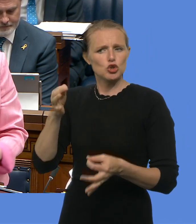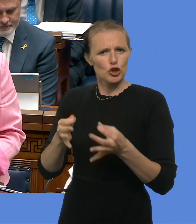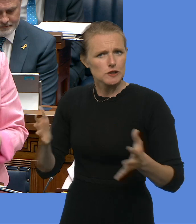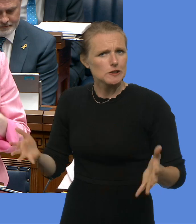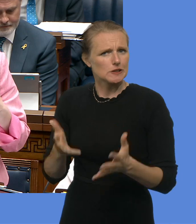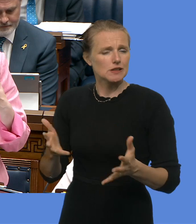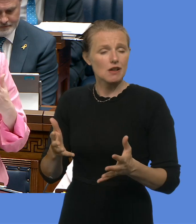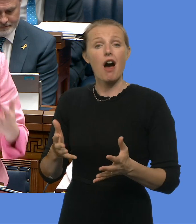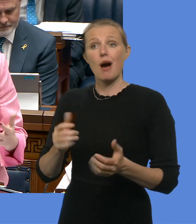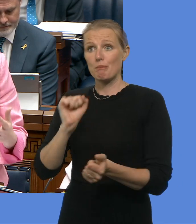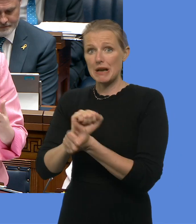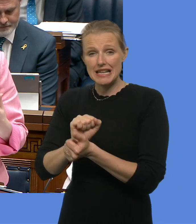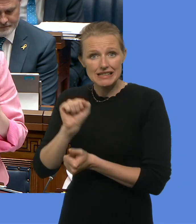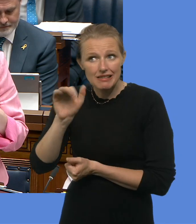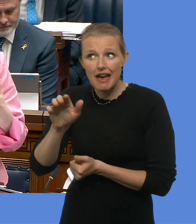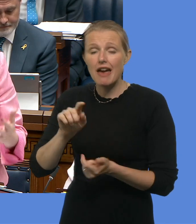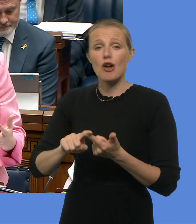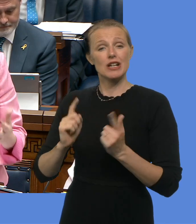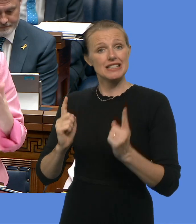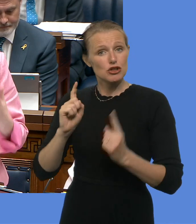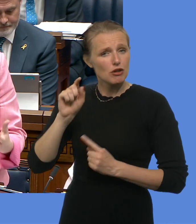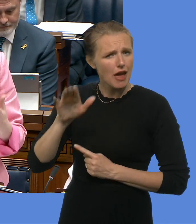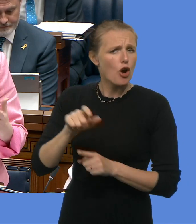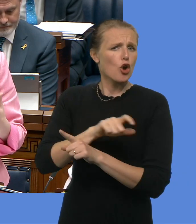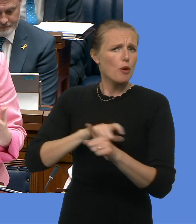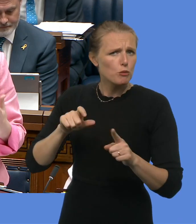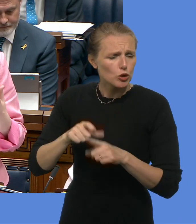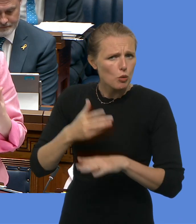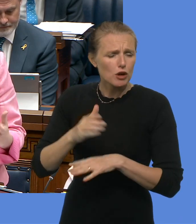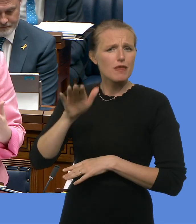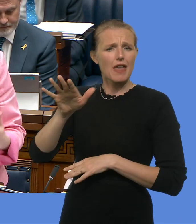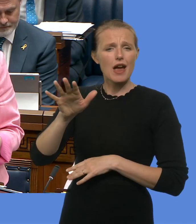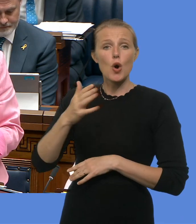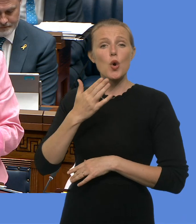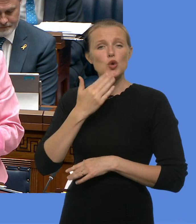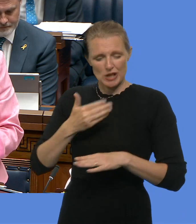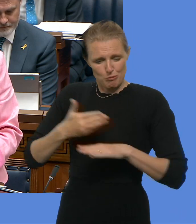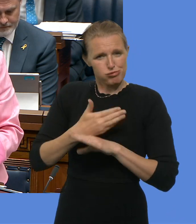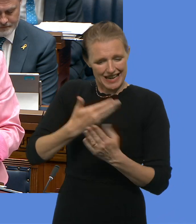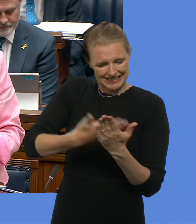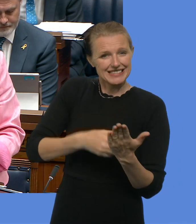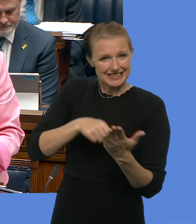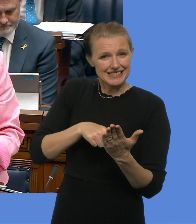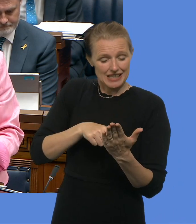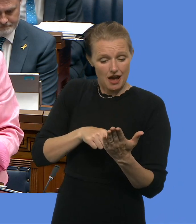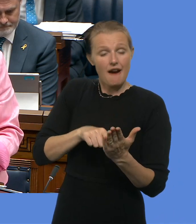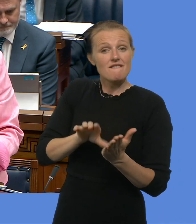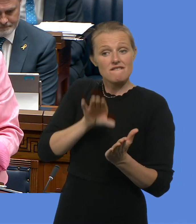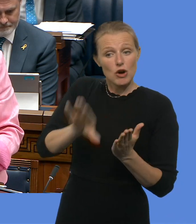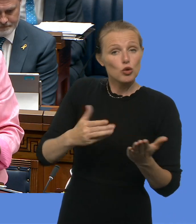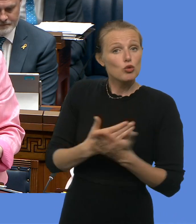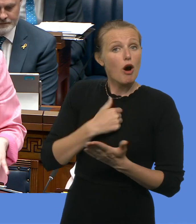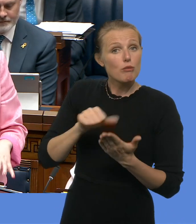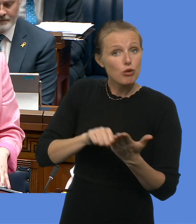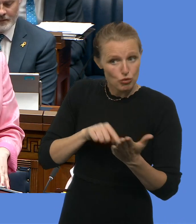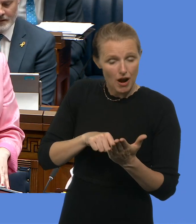of the police, we heard from teachers, we heard from community people using those restorative justice practices funded and supported through this programme,